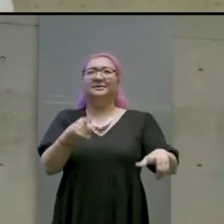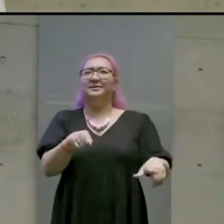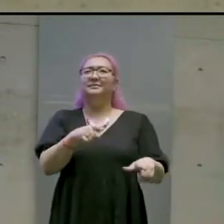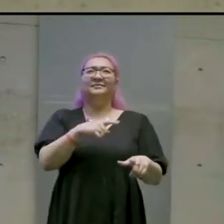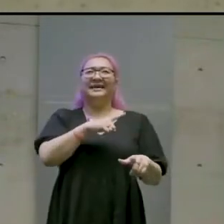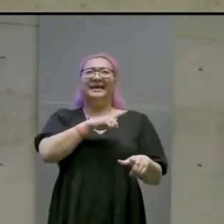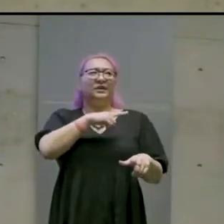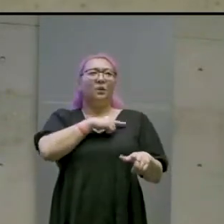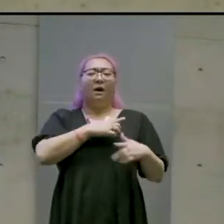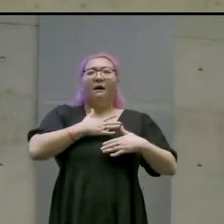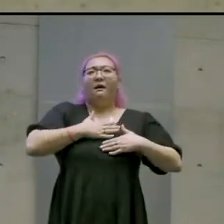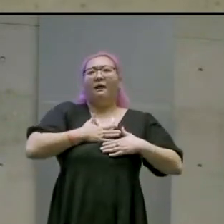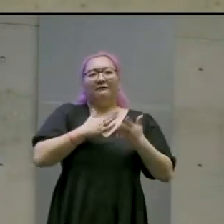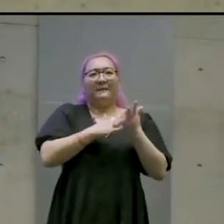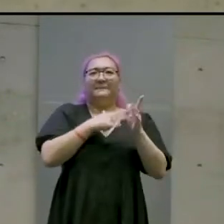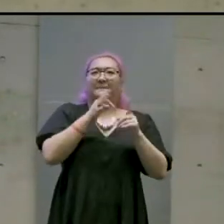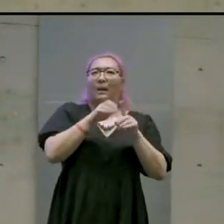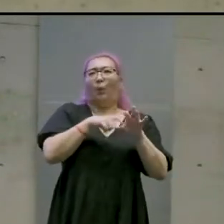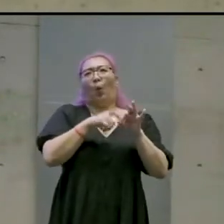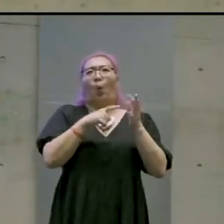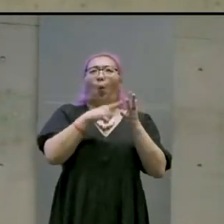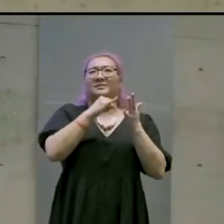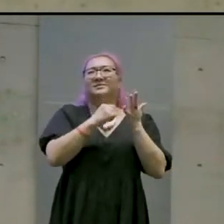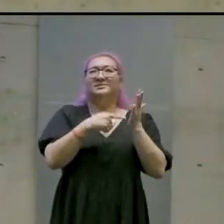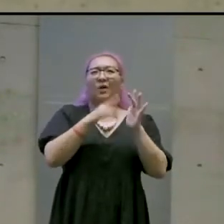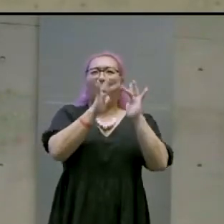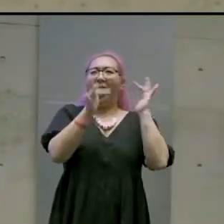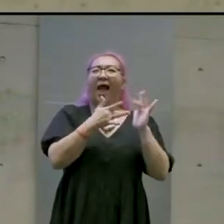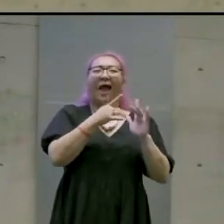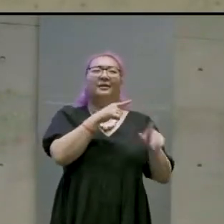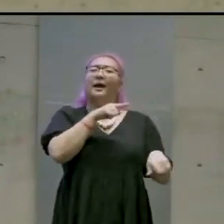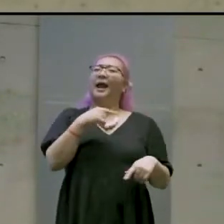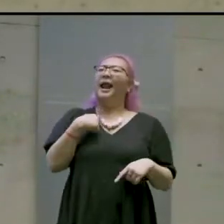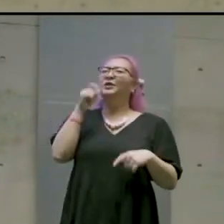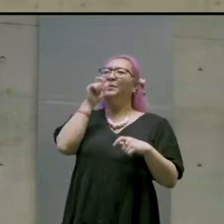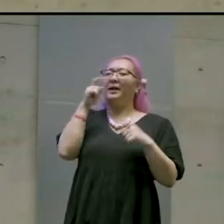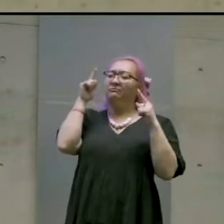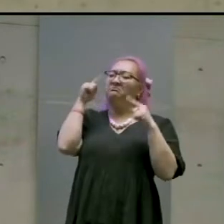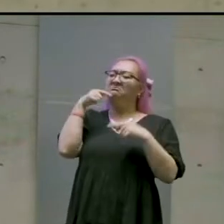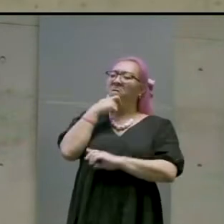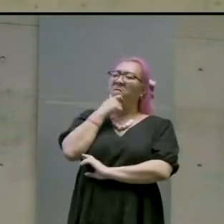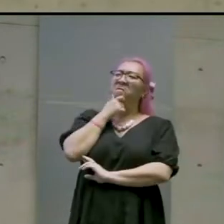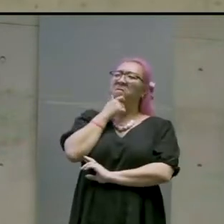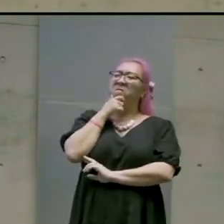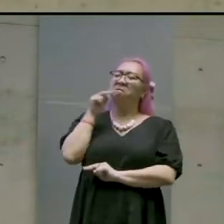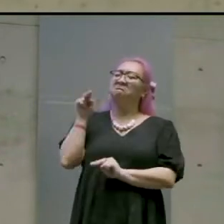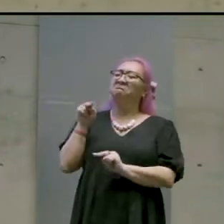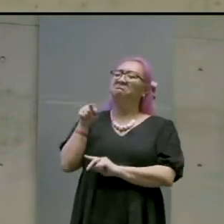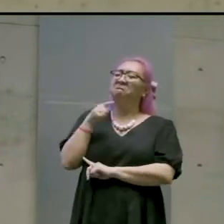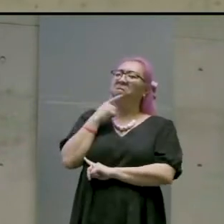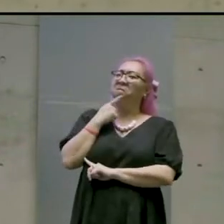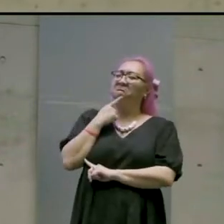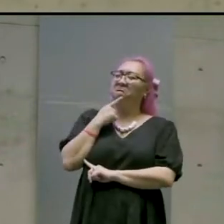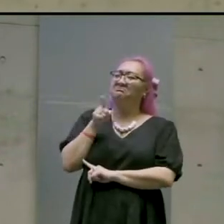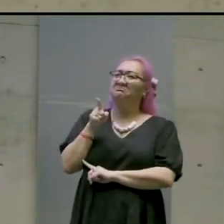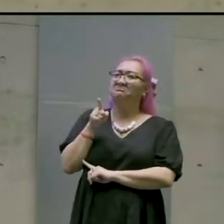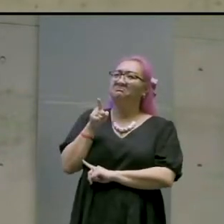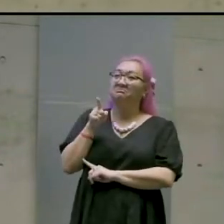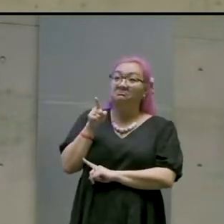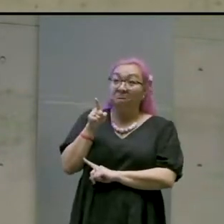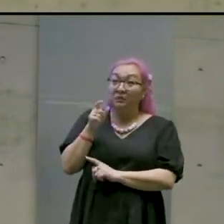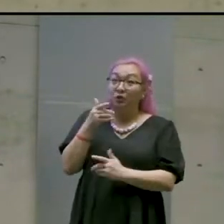quest line. And he frowned disapprovingly. He said, story is